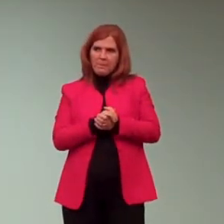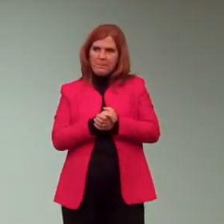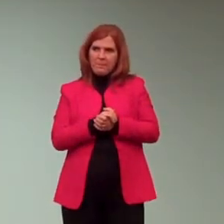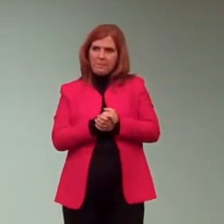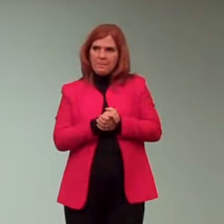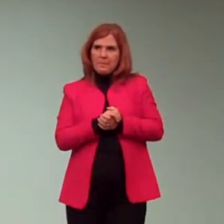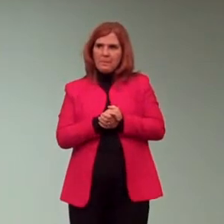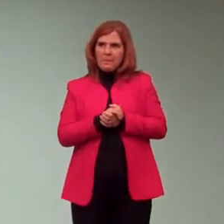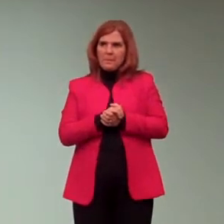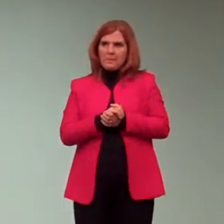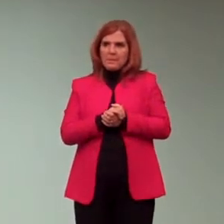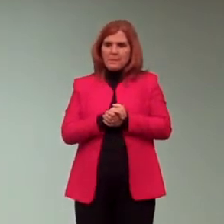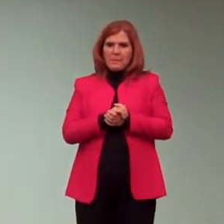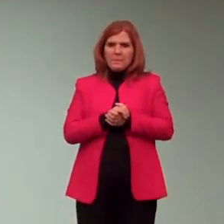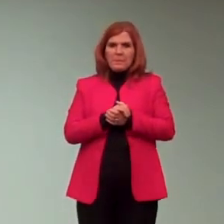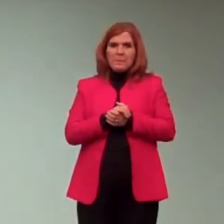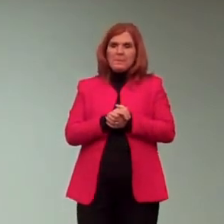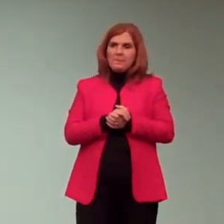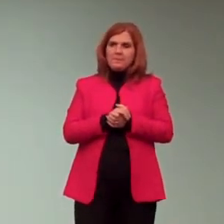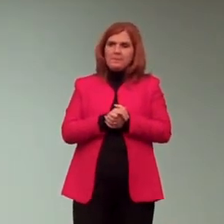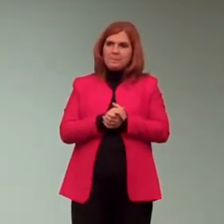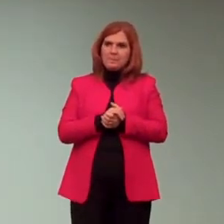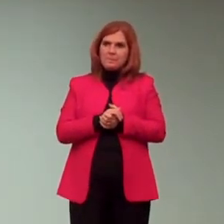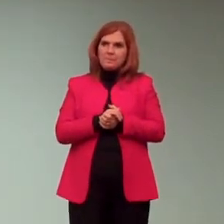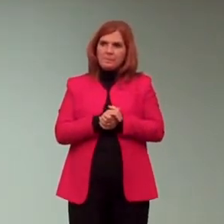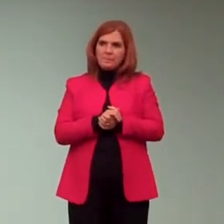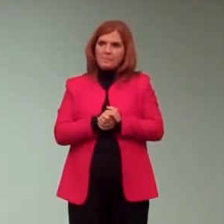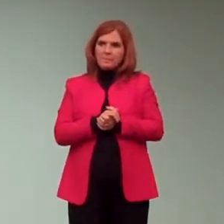David. Sit down.